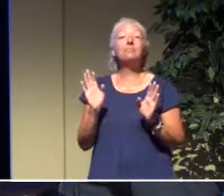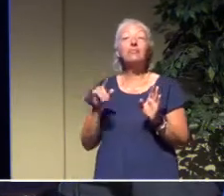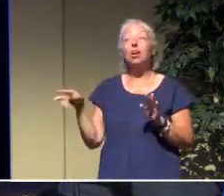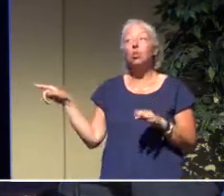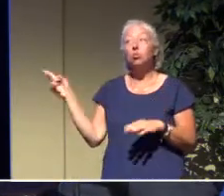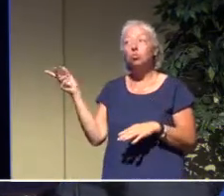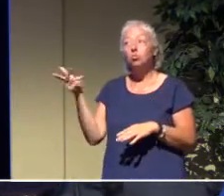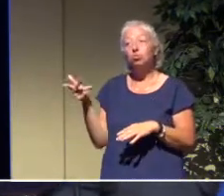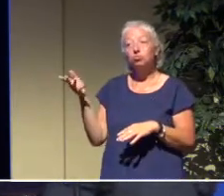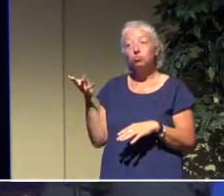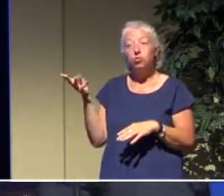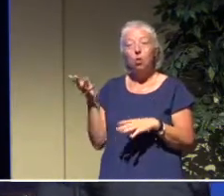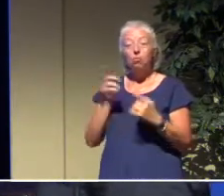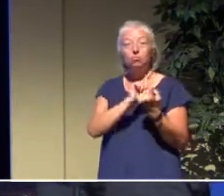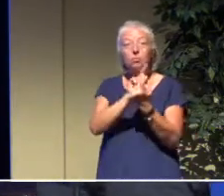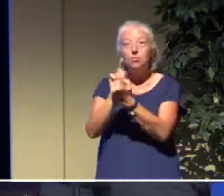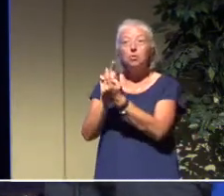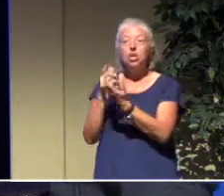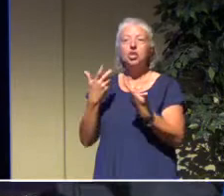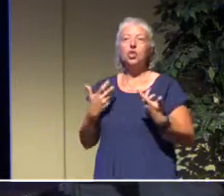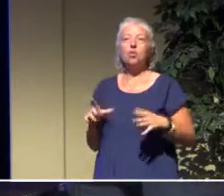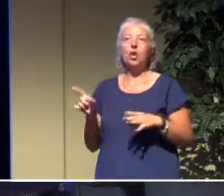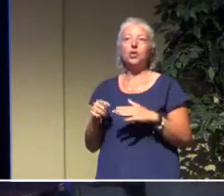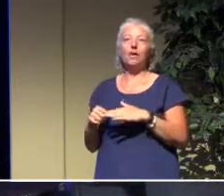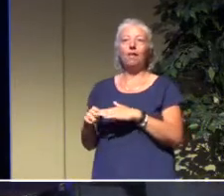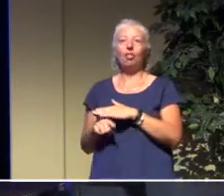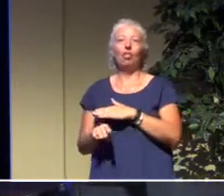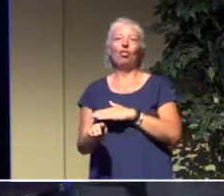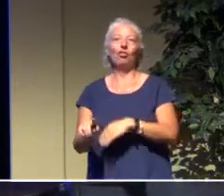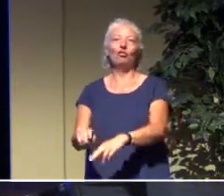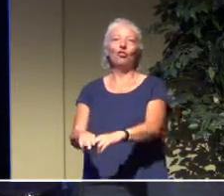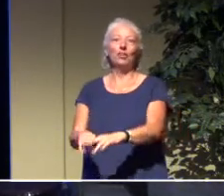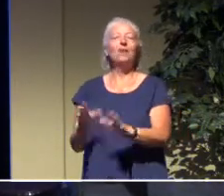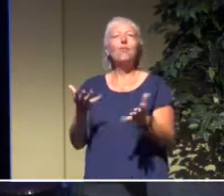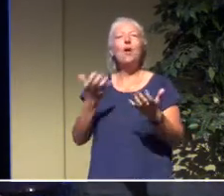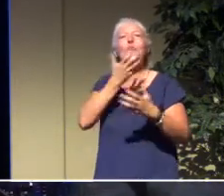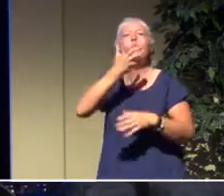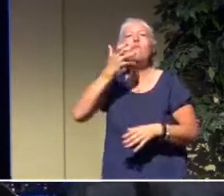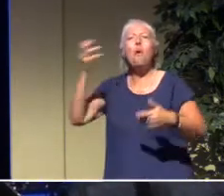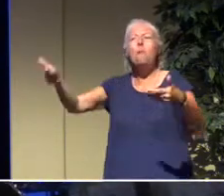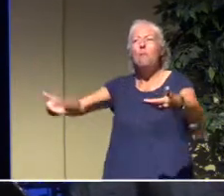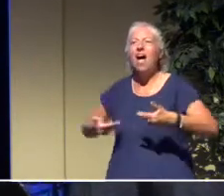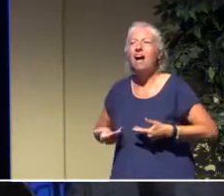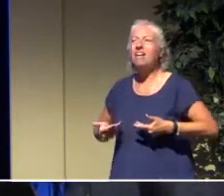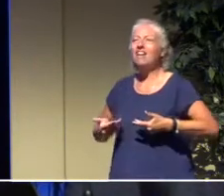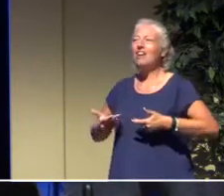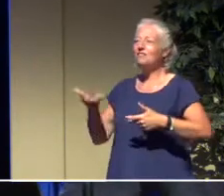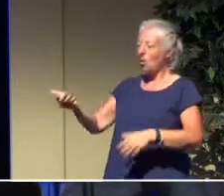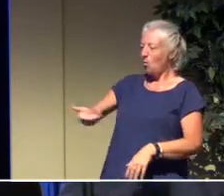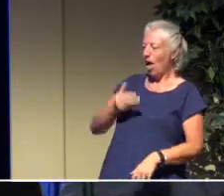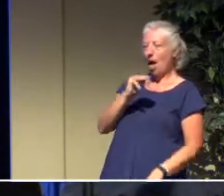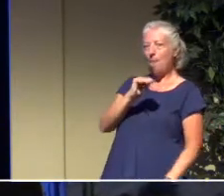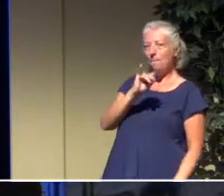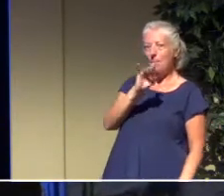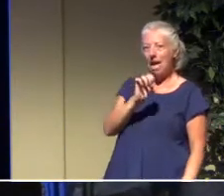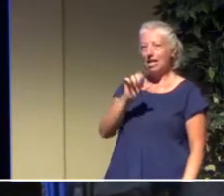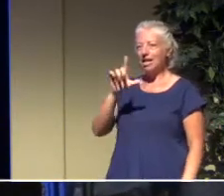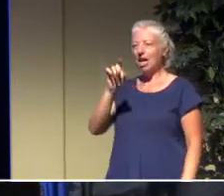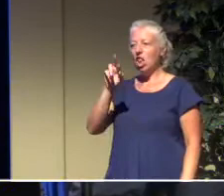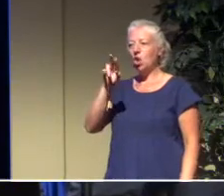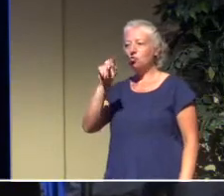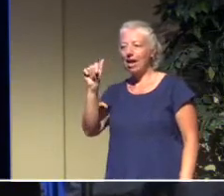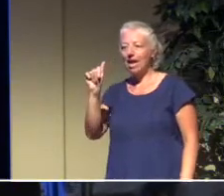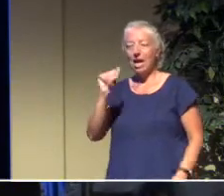we didn't want to let you just kind of slip into the church. We wanted to just give you a warm welcome. And so welcome Mike and Loretta and Seth